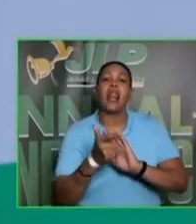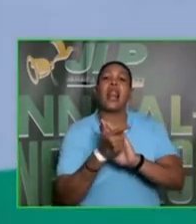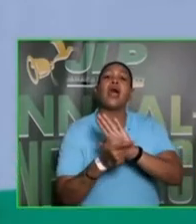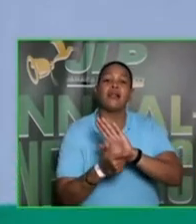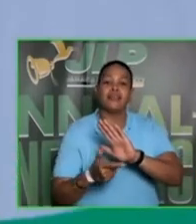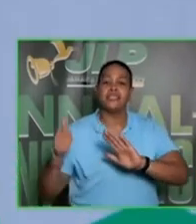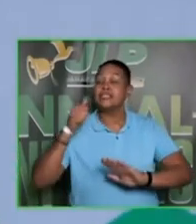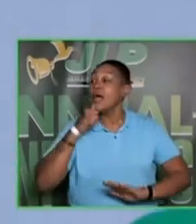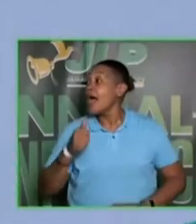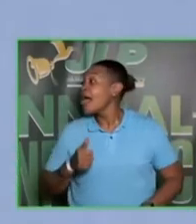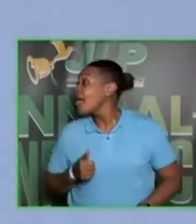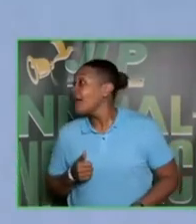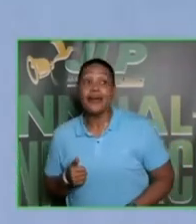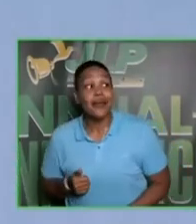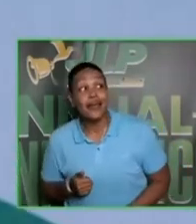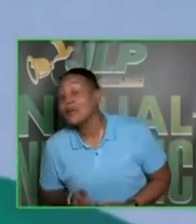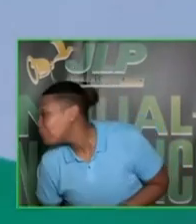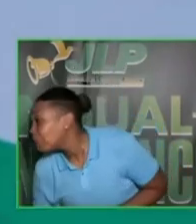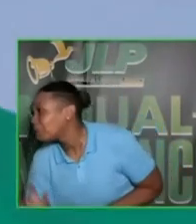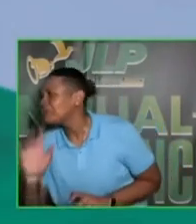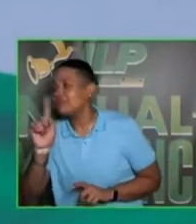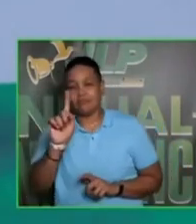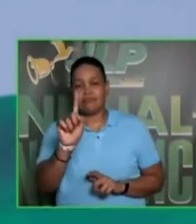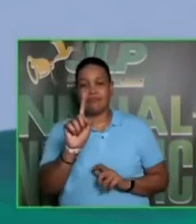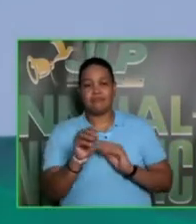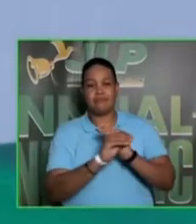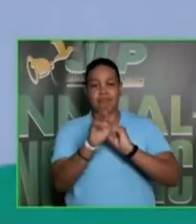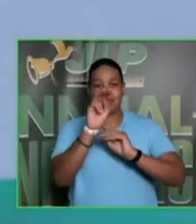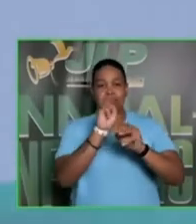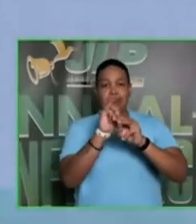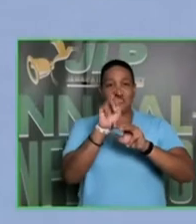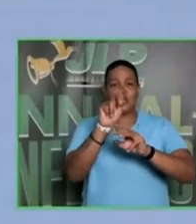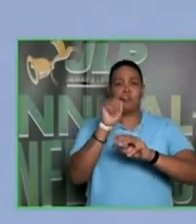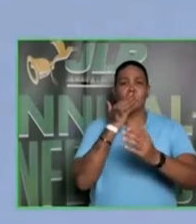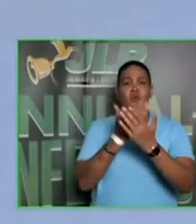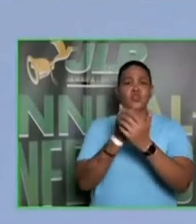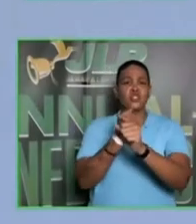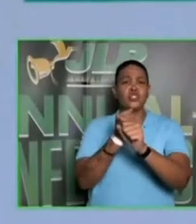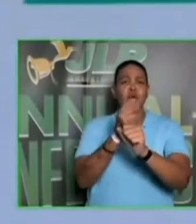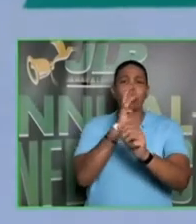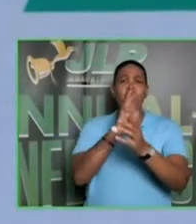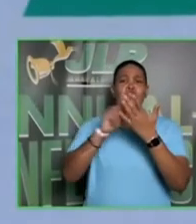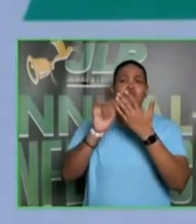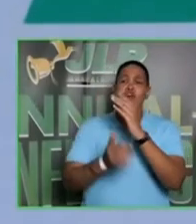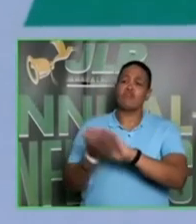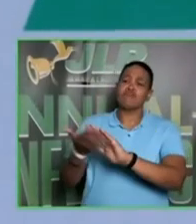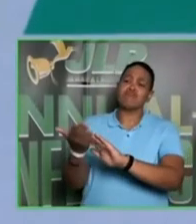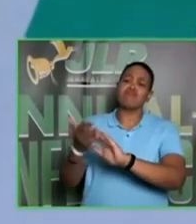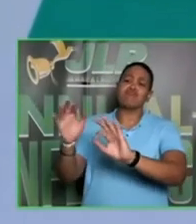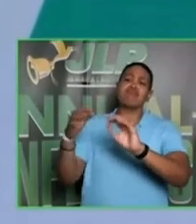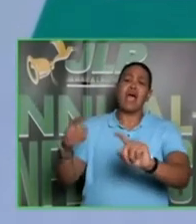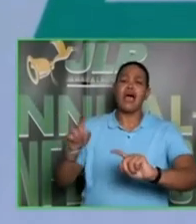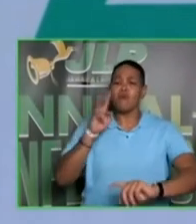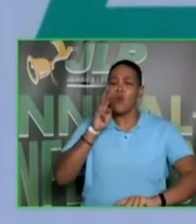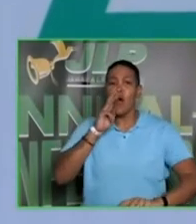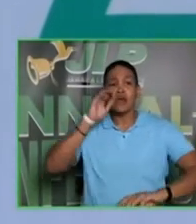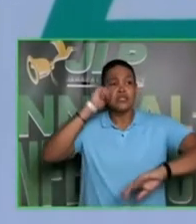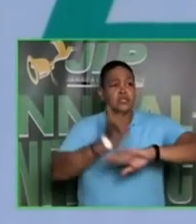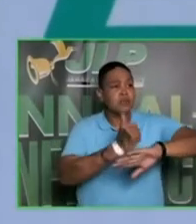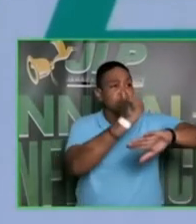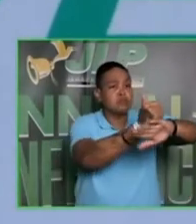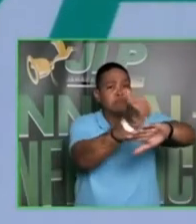Minister Samuda has been doing a good job in getting the water projects off the ground and bringing water to the